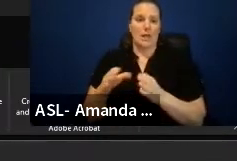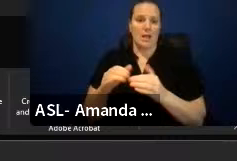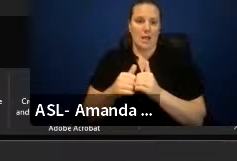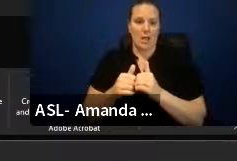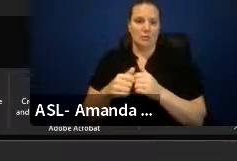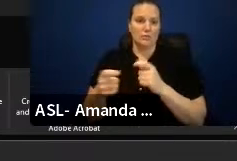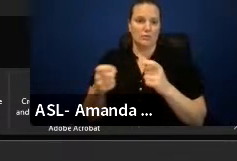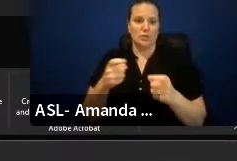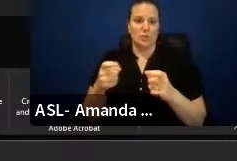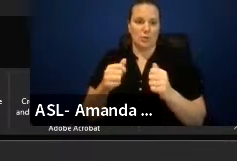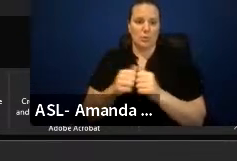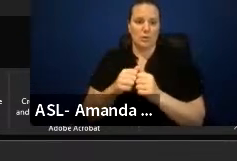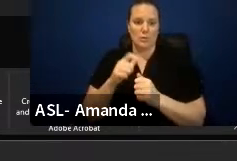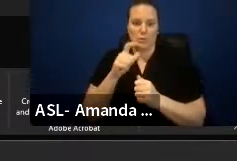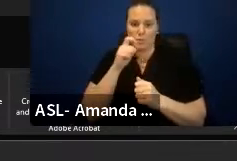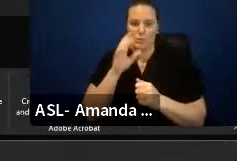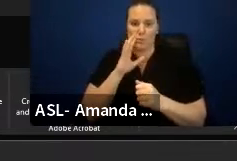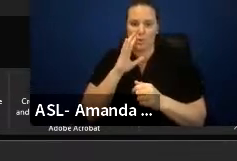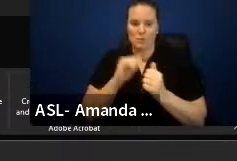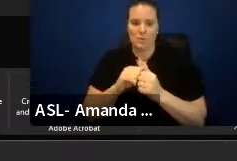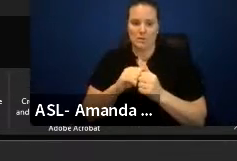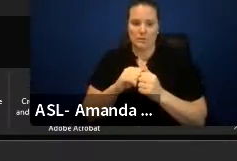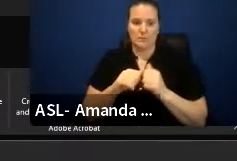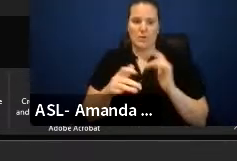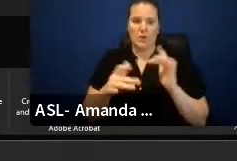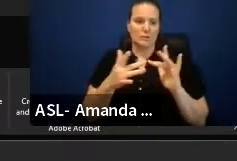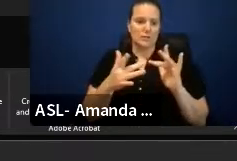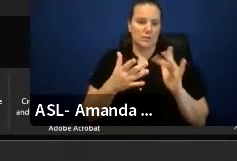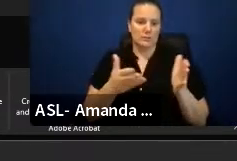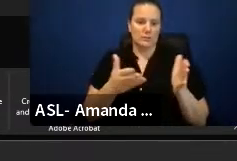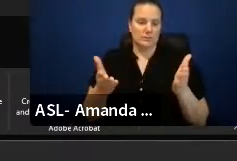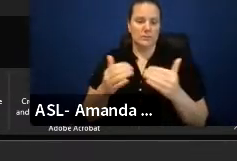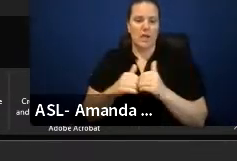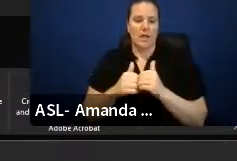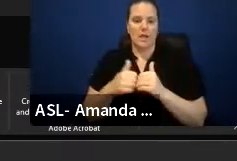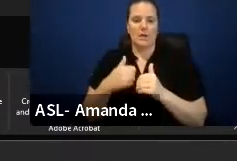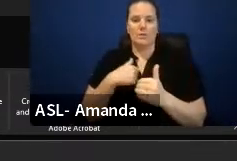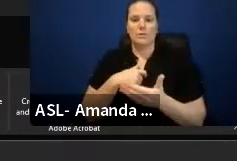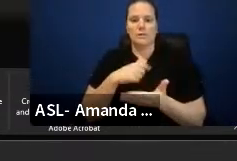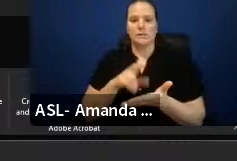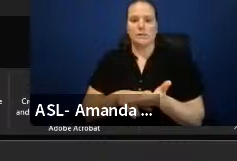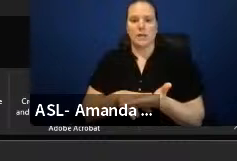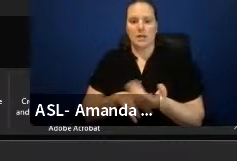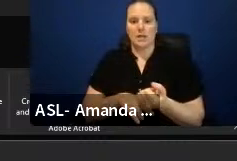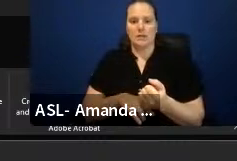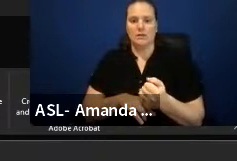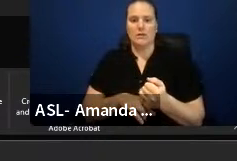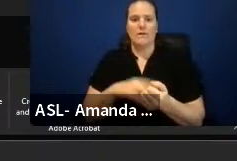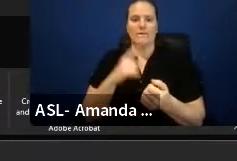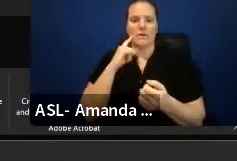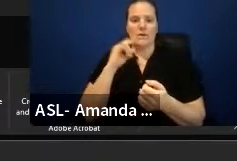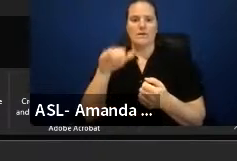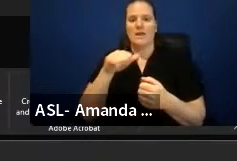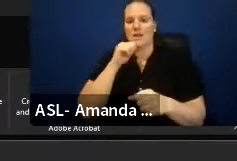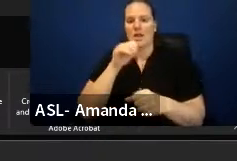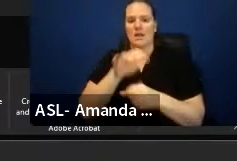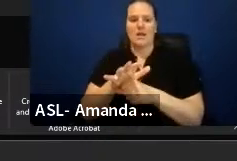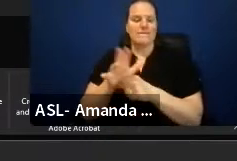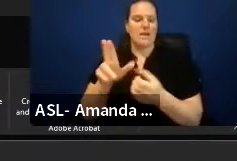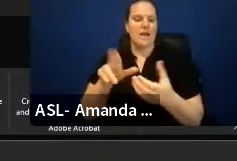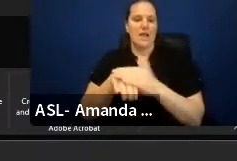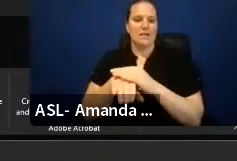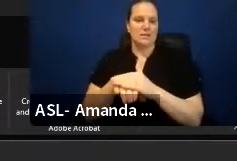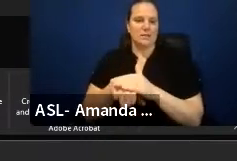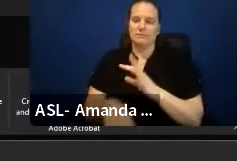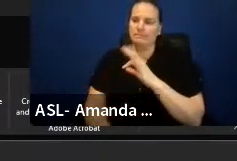with, who we talk to, who we contact, and how we sign for that lack of access.